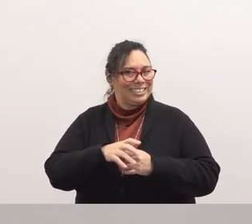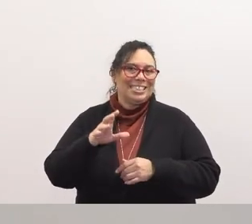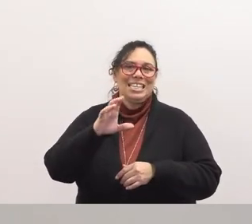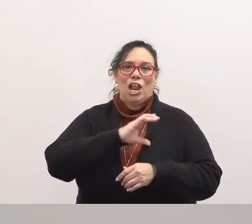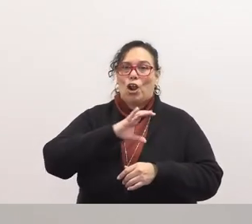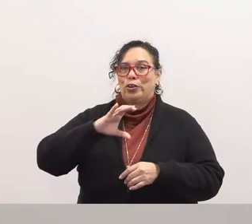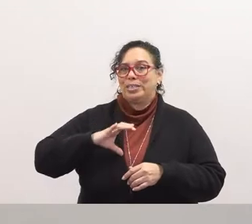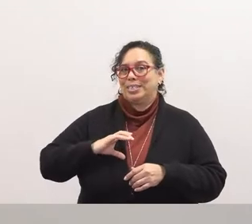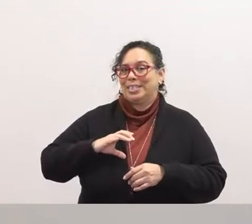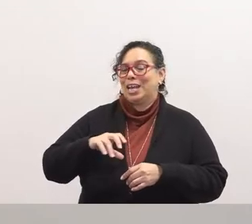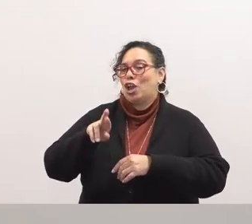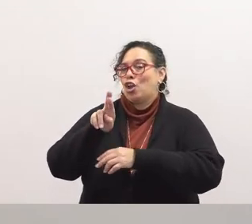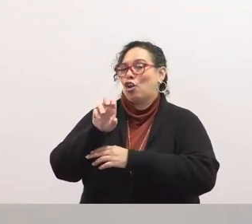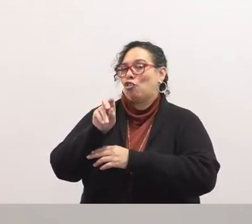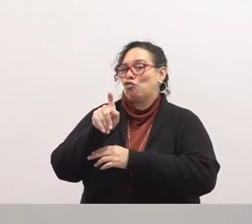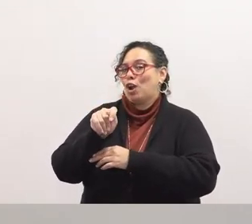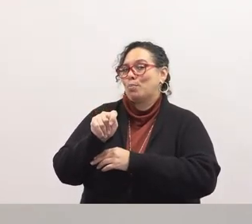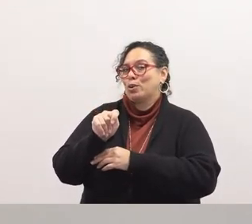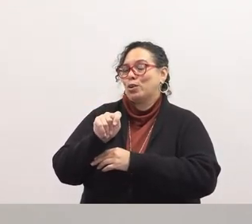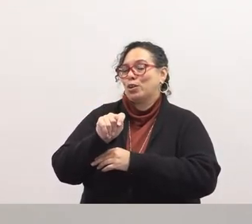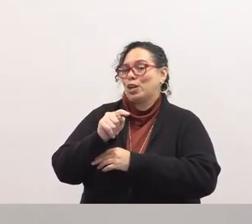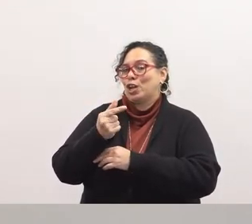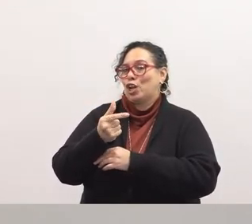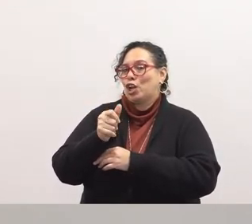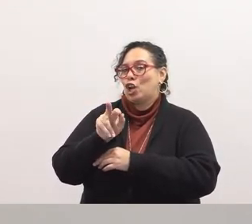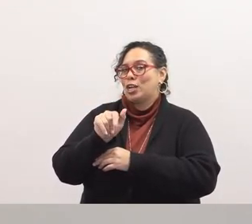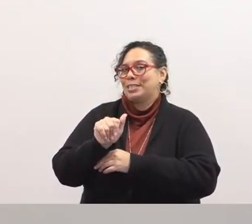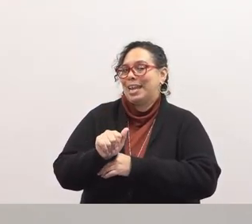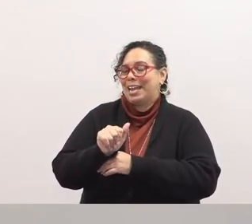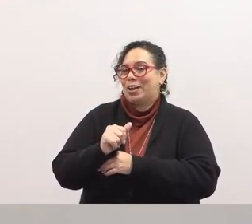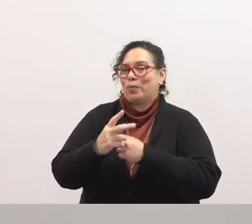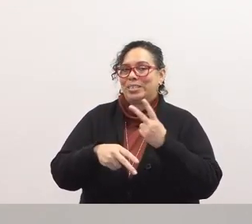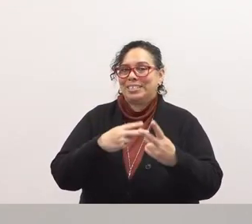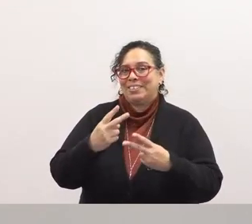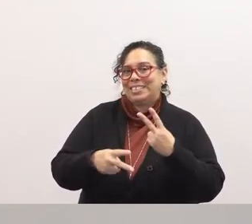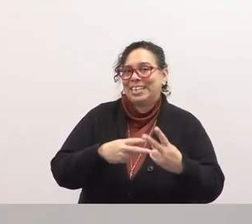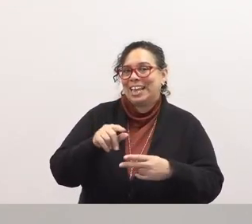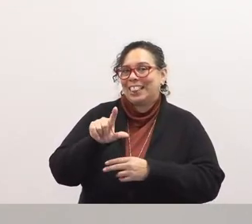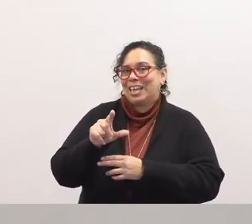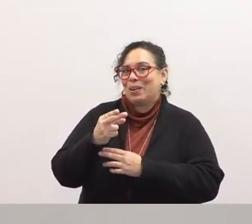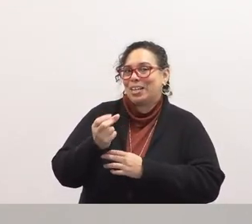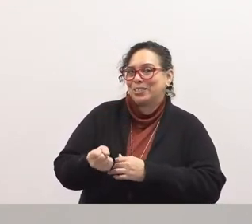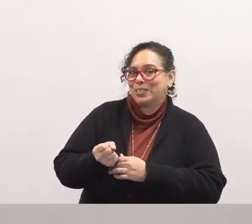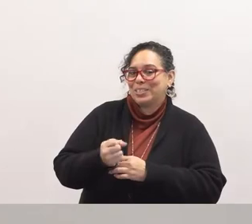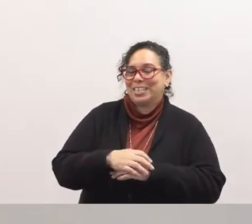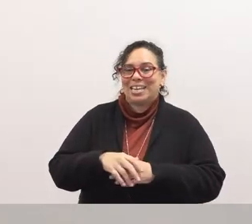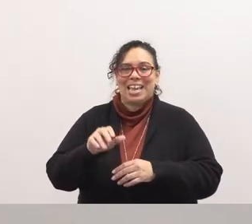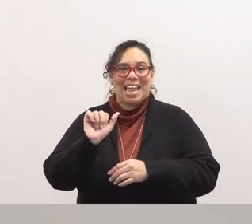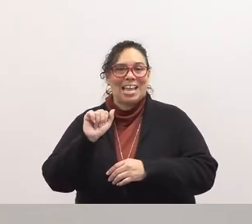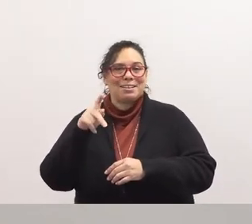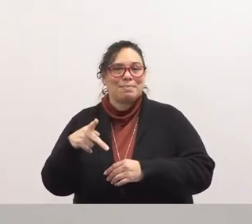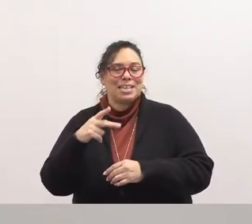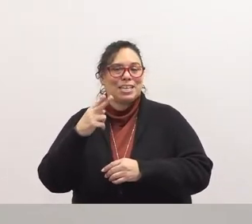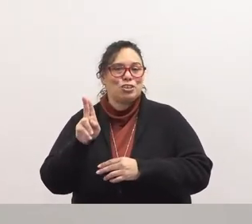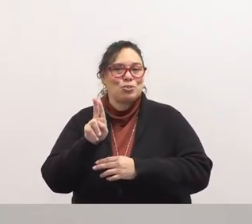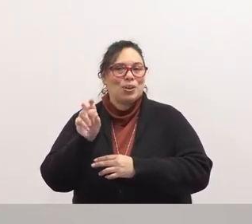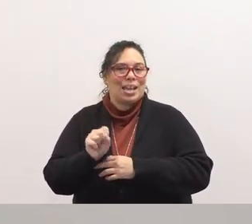was visiting Lakewood High School, a U.S. An AP U.S. government